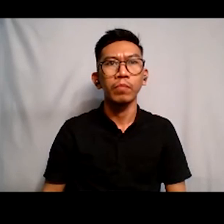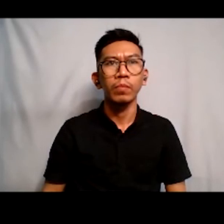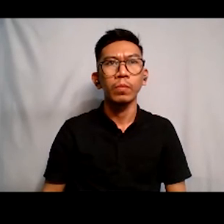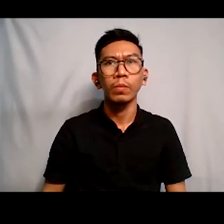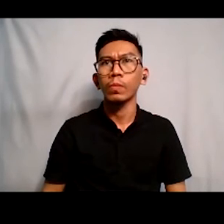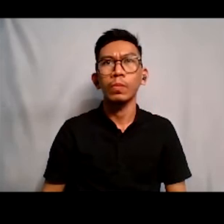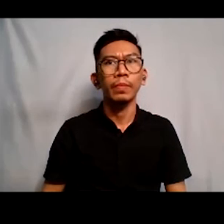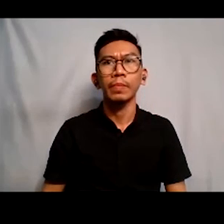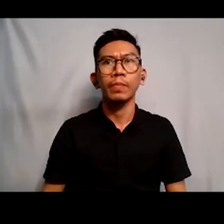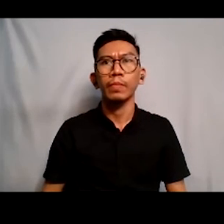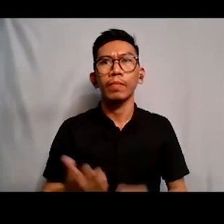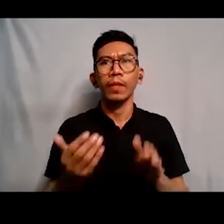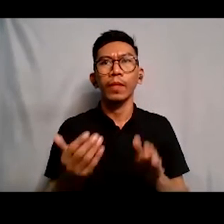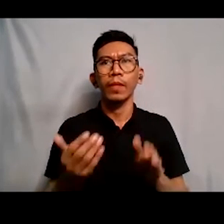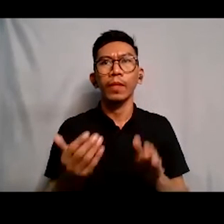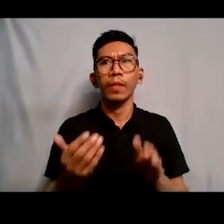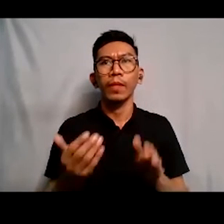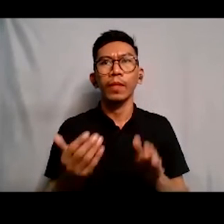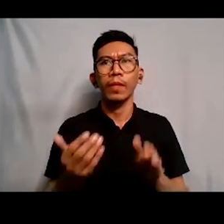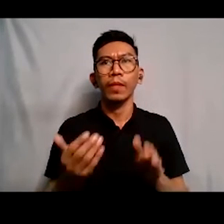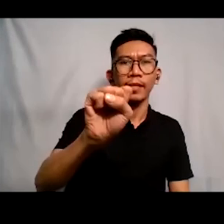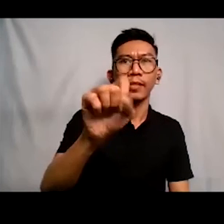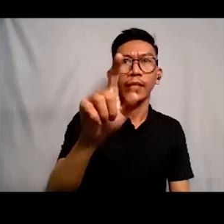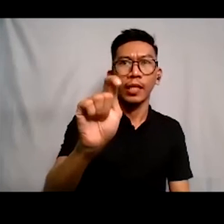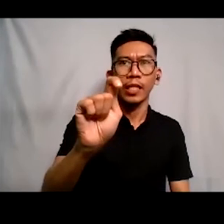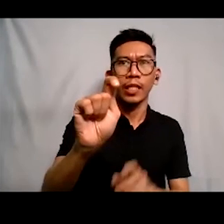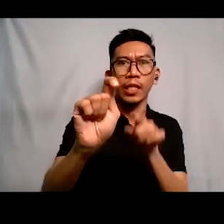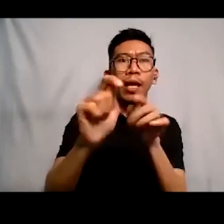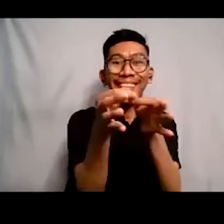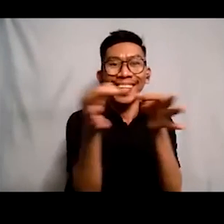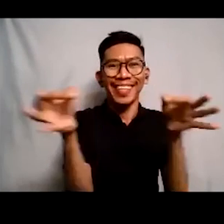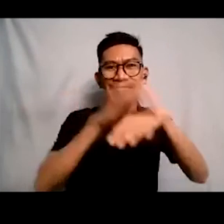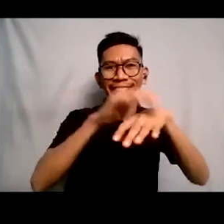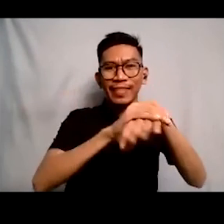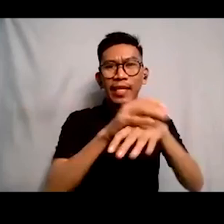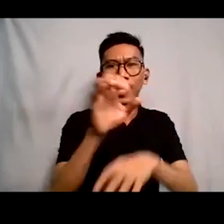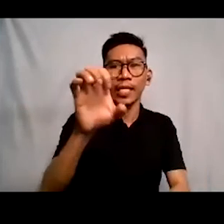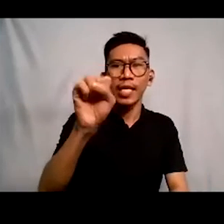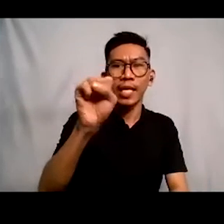Sorry, can you say it again, Mark? Because my